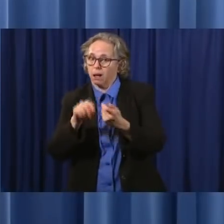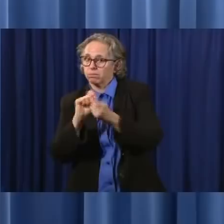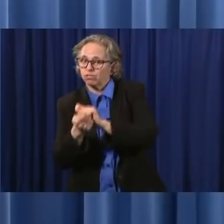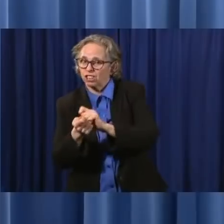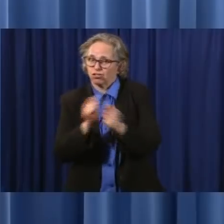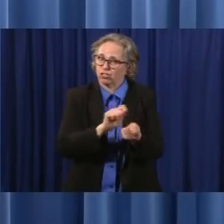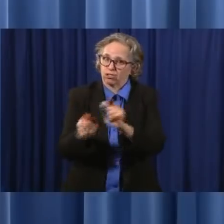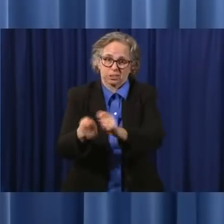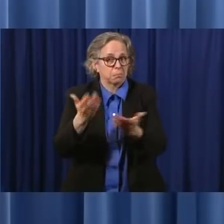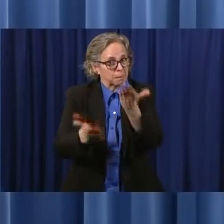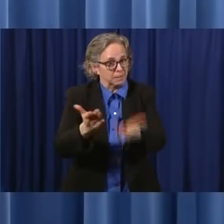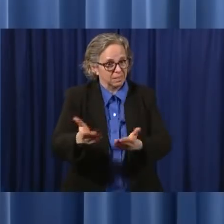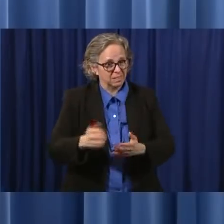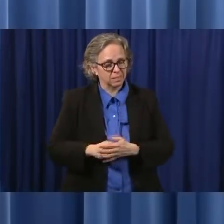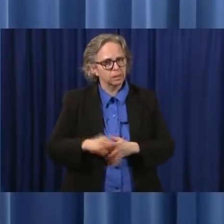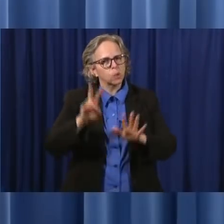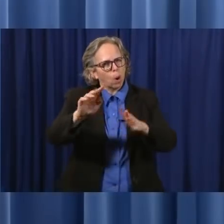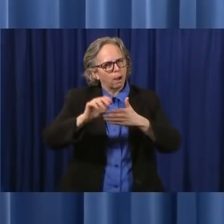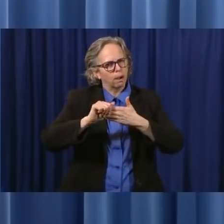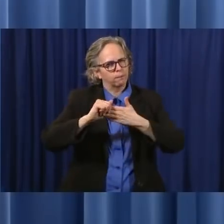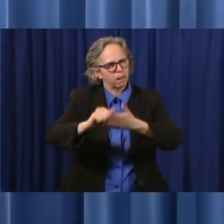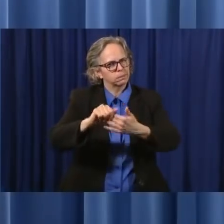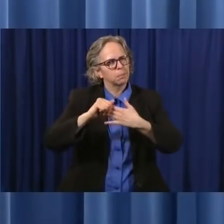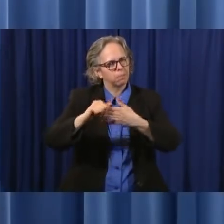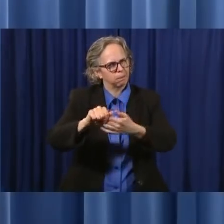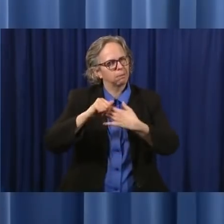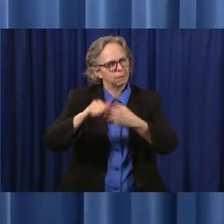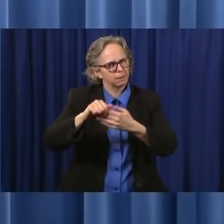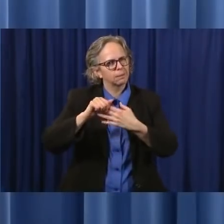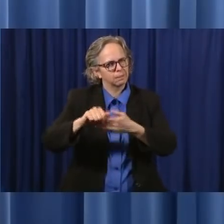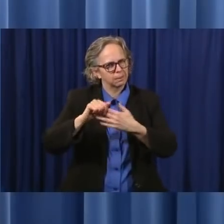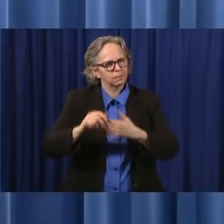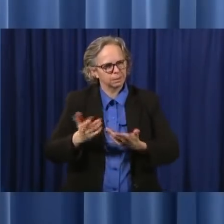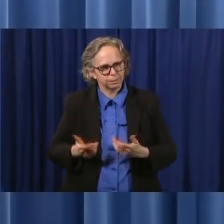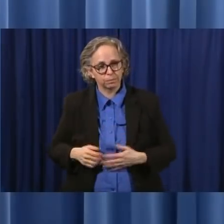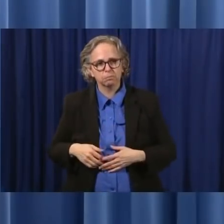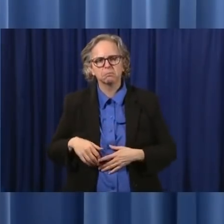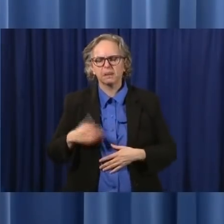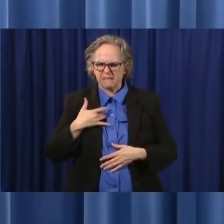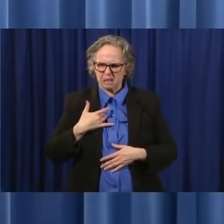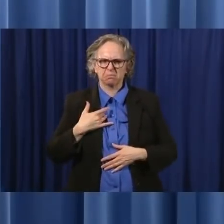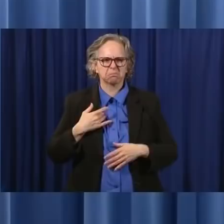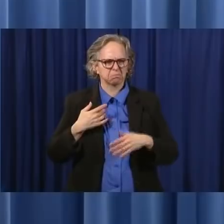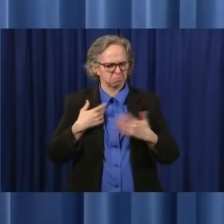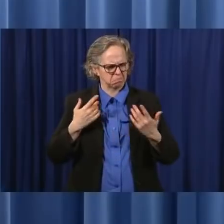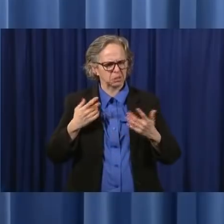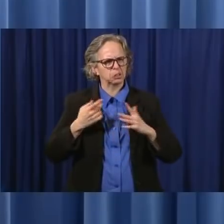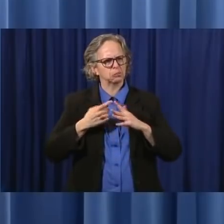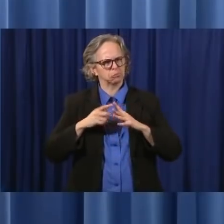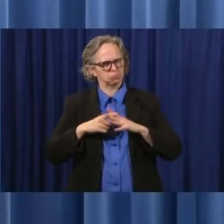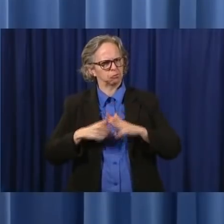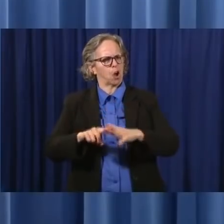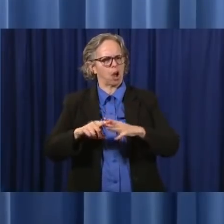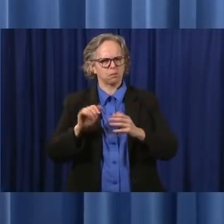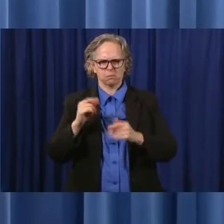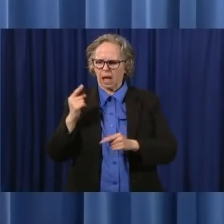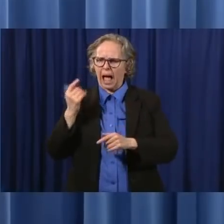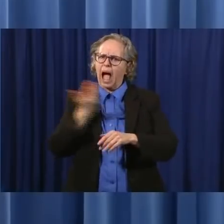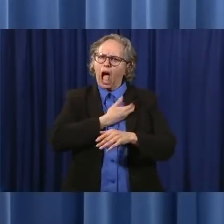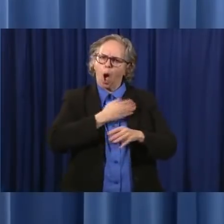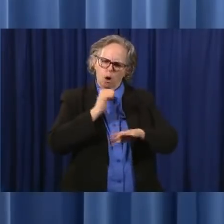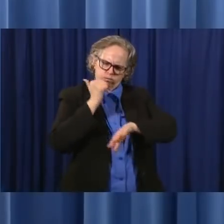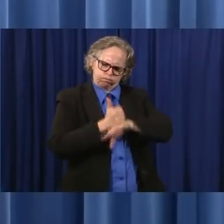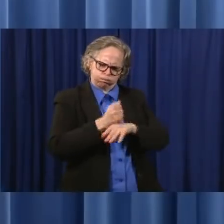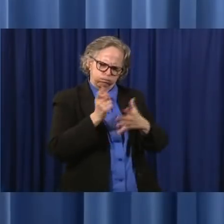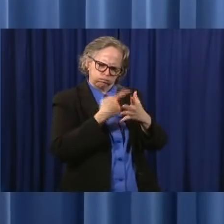We are starting this off, we think, on the right foot. We think we have the right protocols, but there is